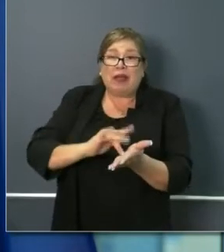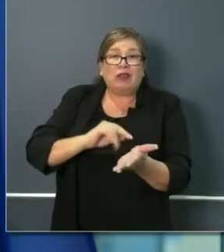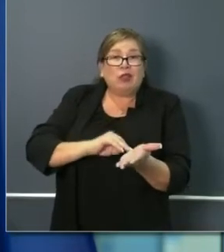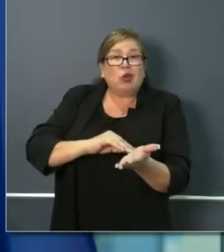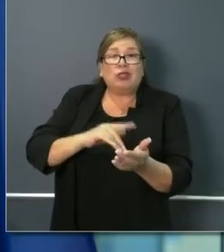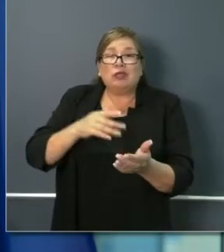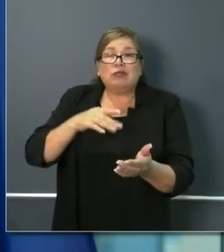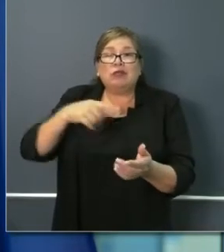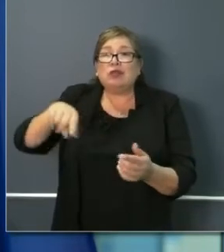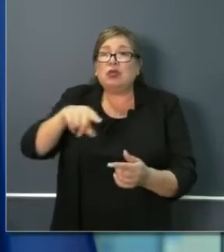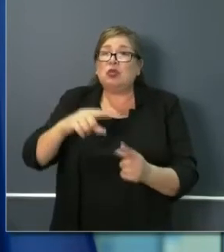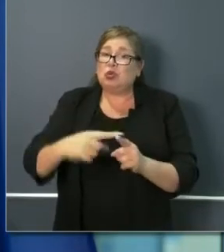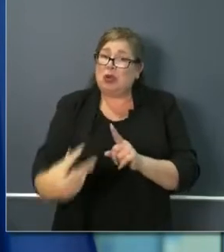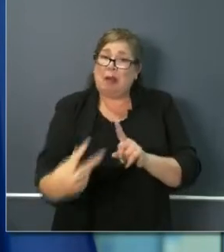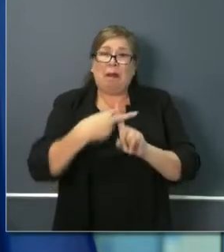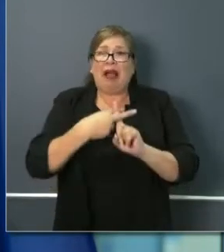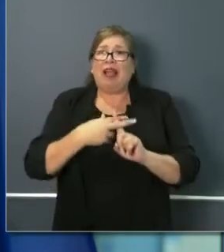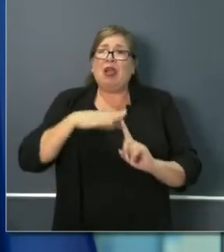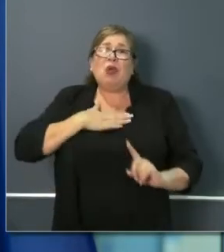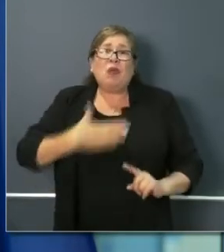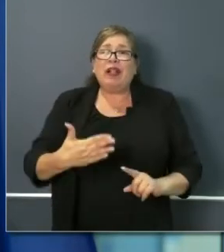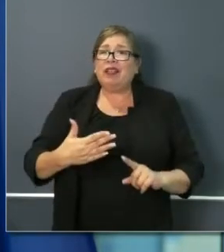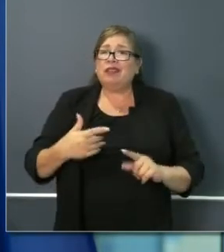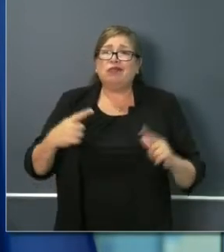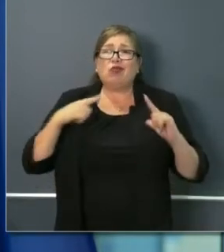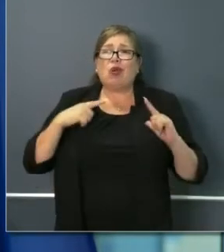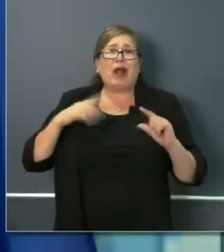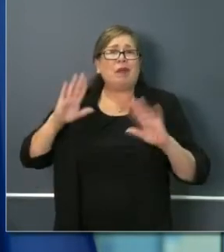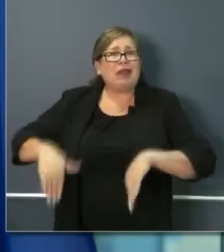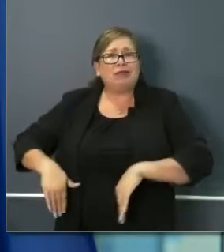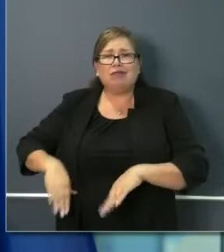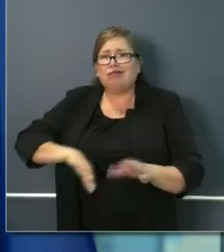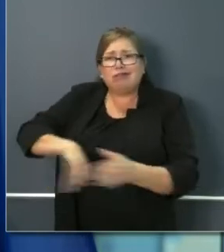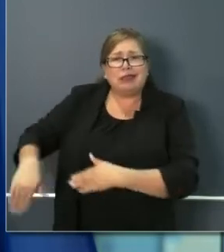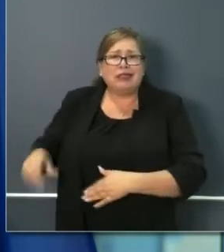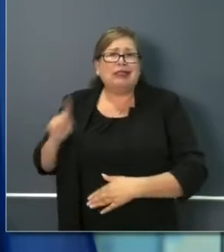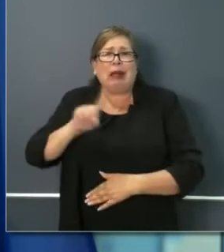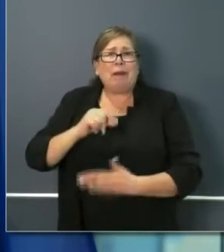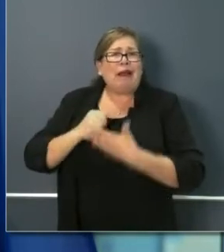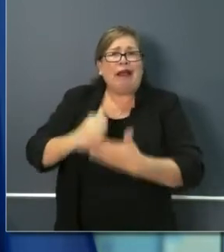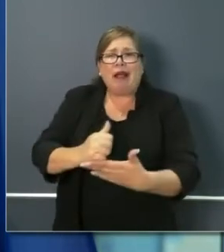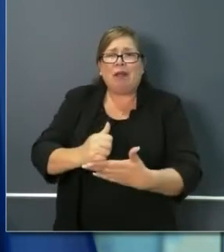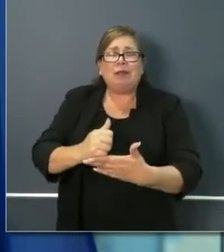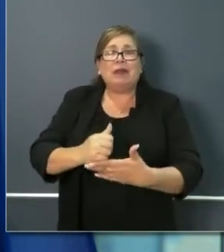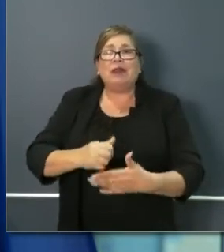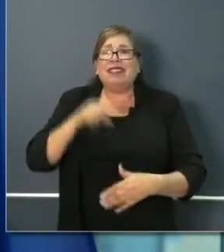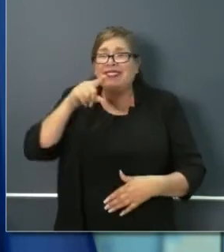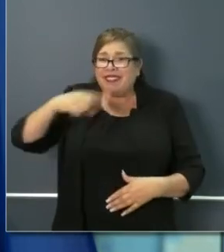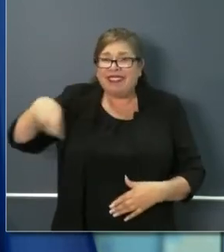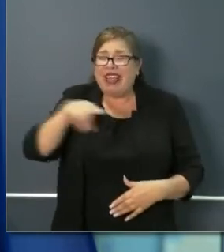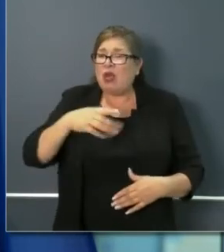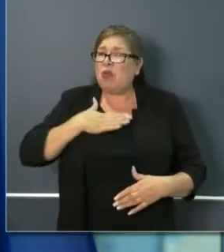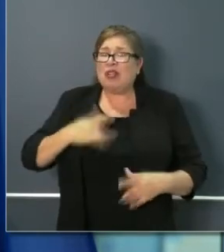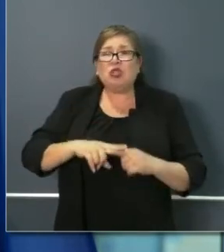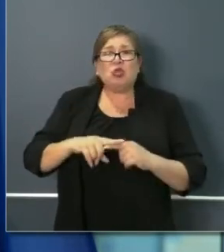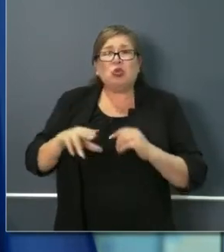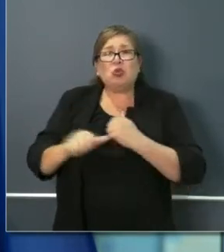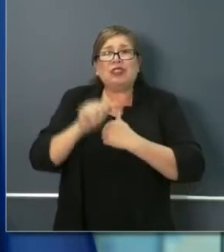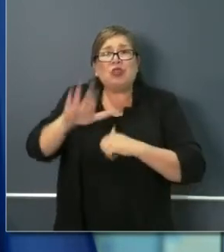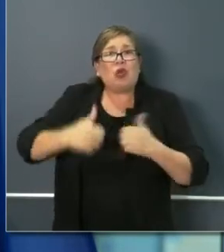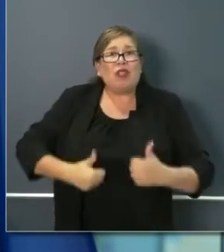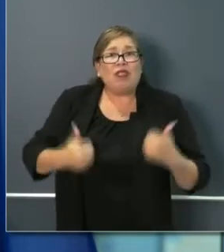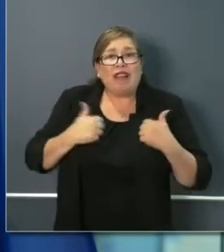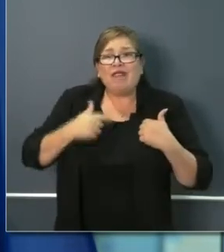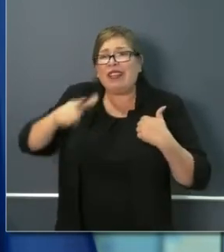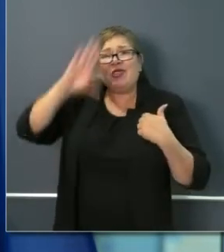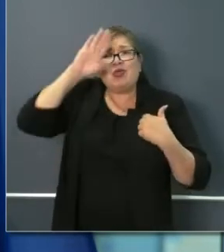of retirement to put their lives back on the line, knowing that the PPE may not be there when they go back